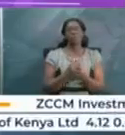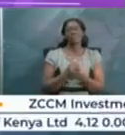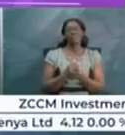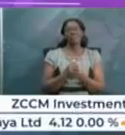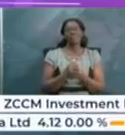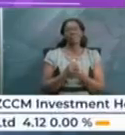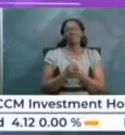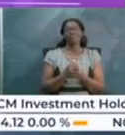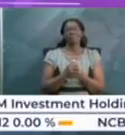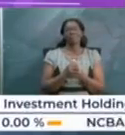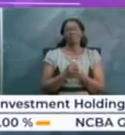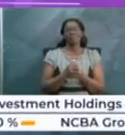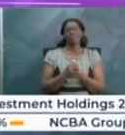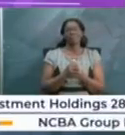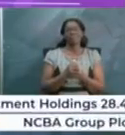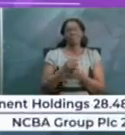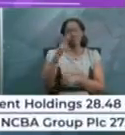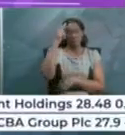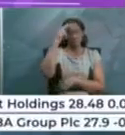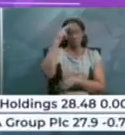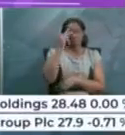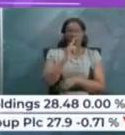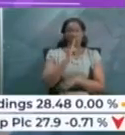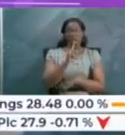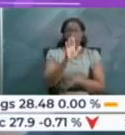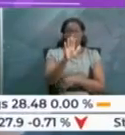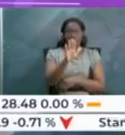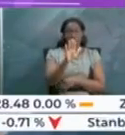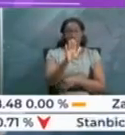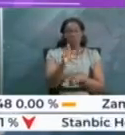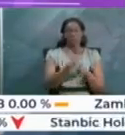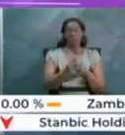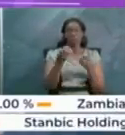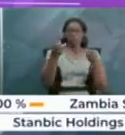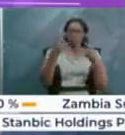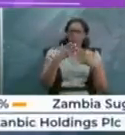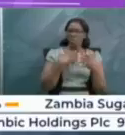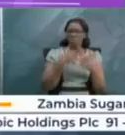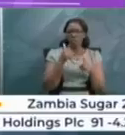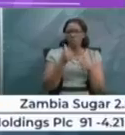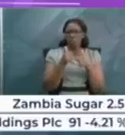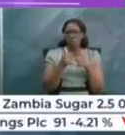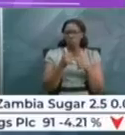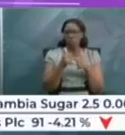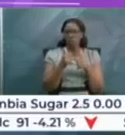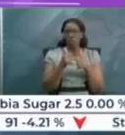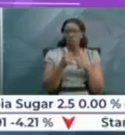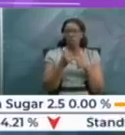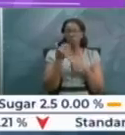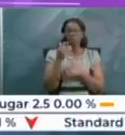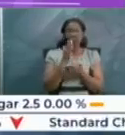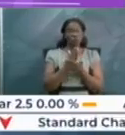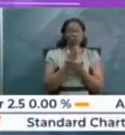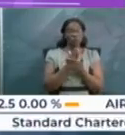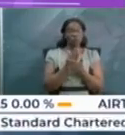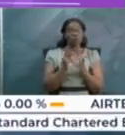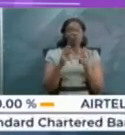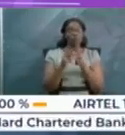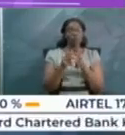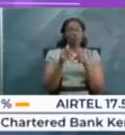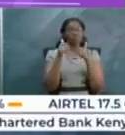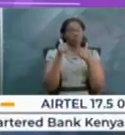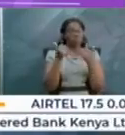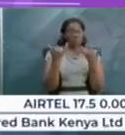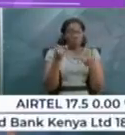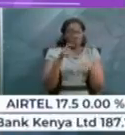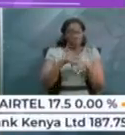particular things. Definitely. So remember, put in your orders. Let us know if you want the Somoduka kept back, because trust me, it comes in very handy during this